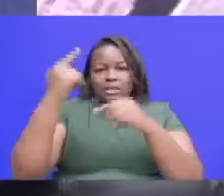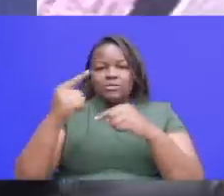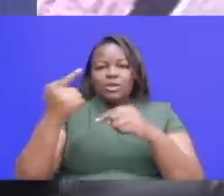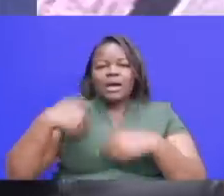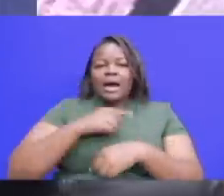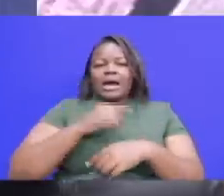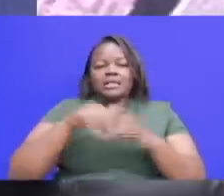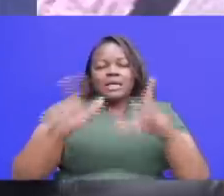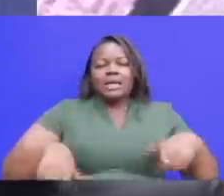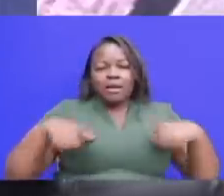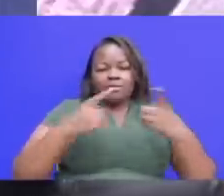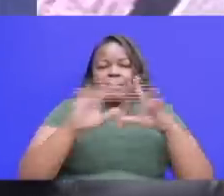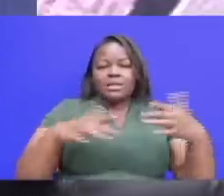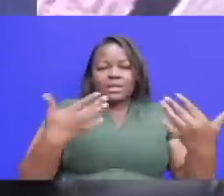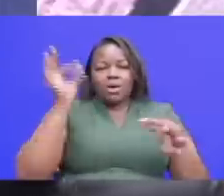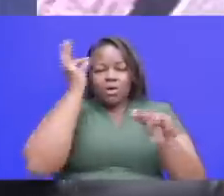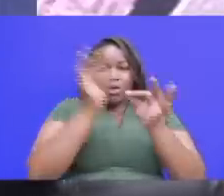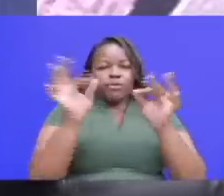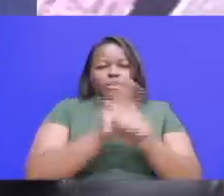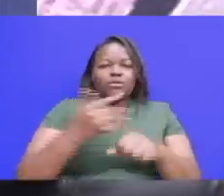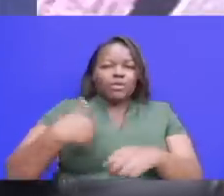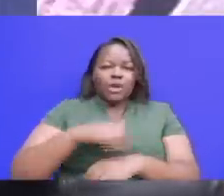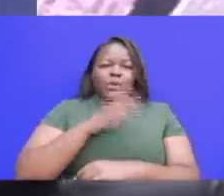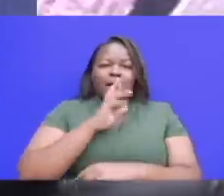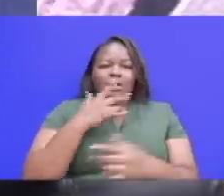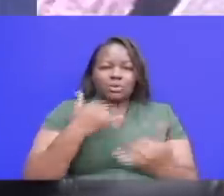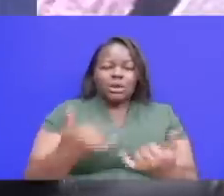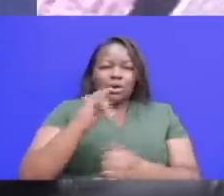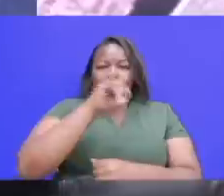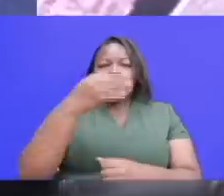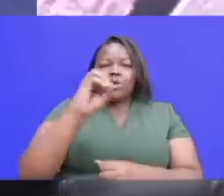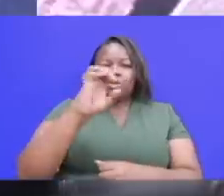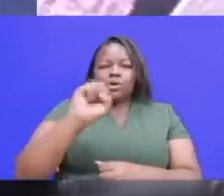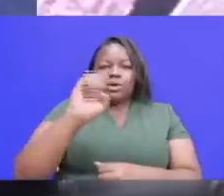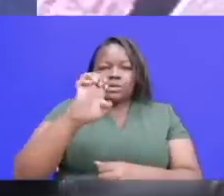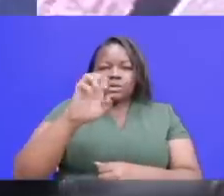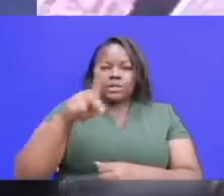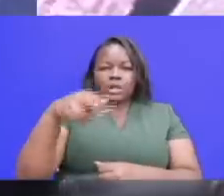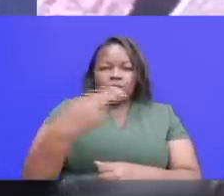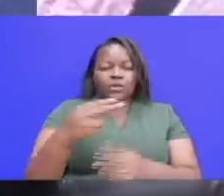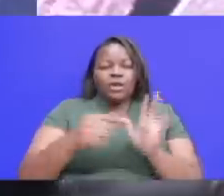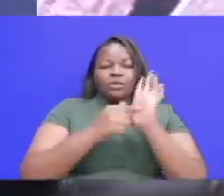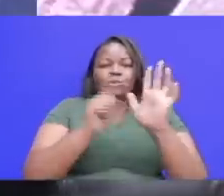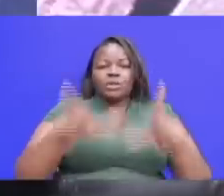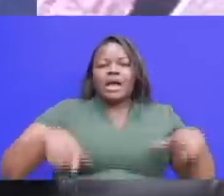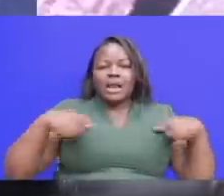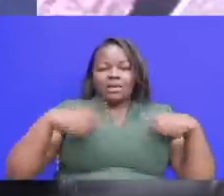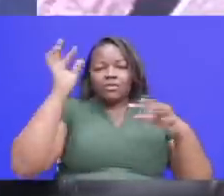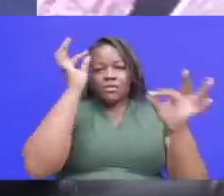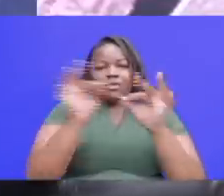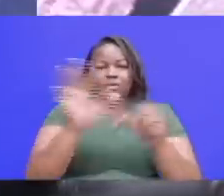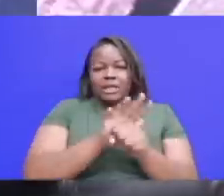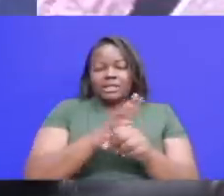are that it's counted success. So Joseph portrays a life of faithfulness, mm-hmm. and then he portrays a